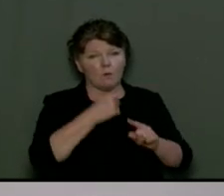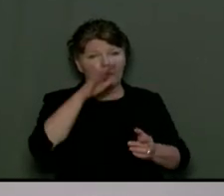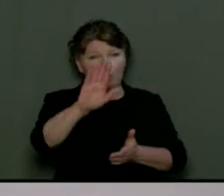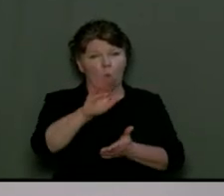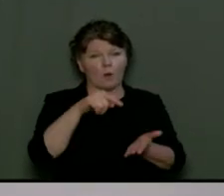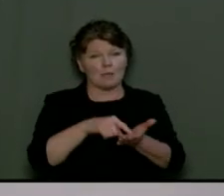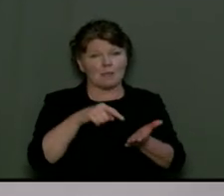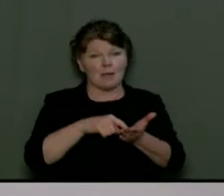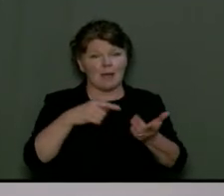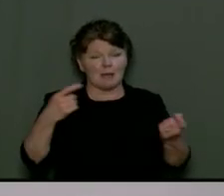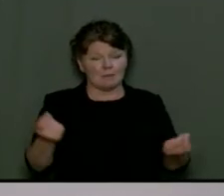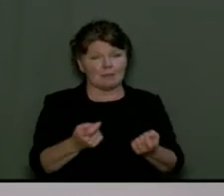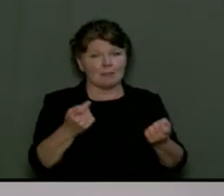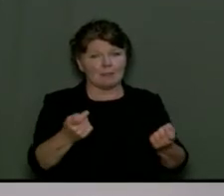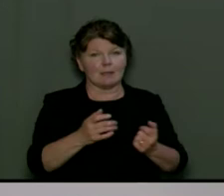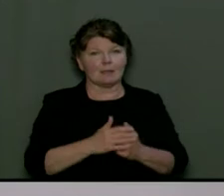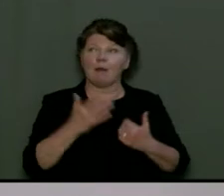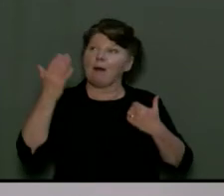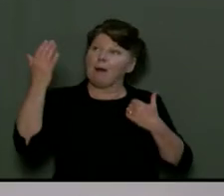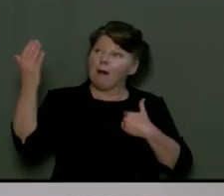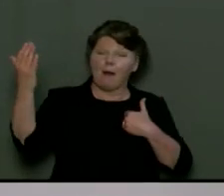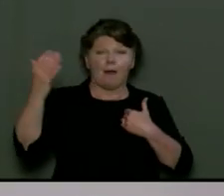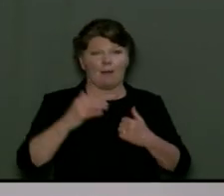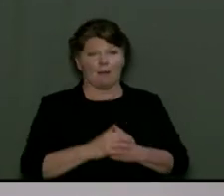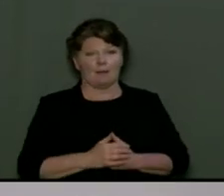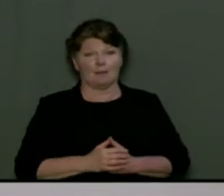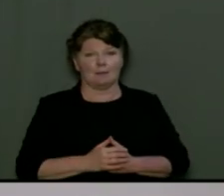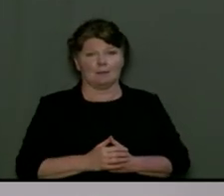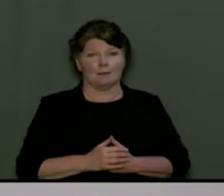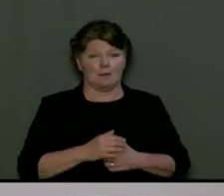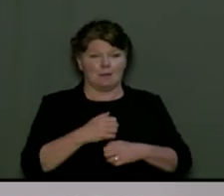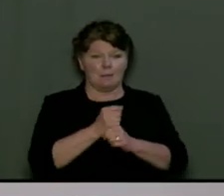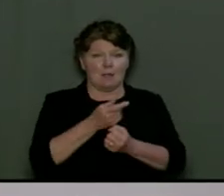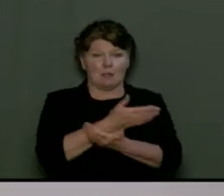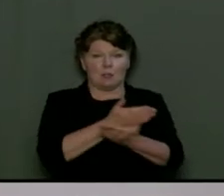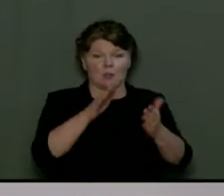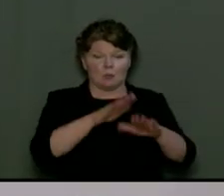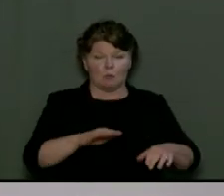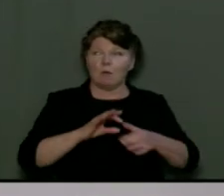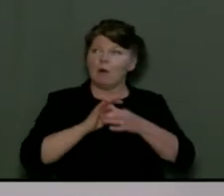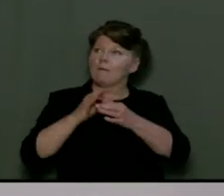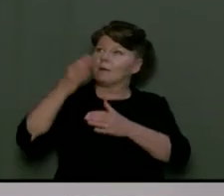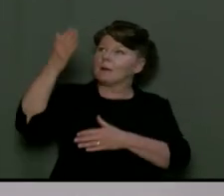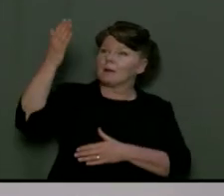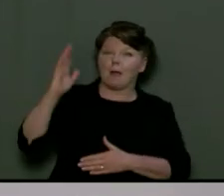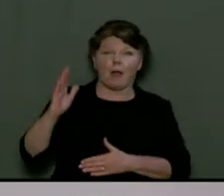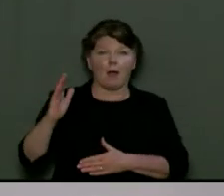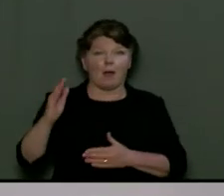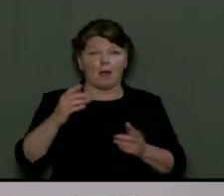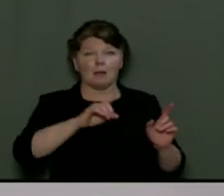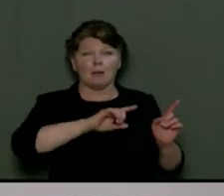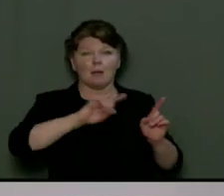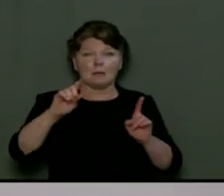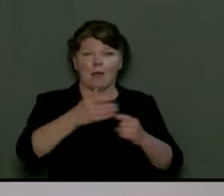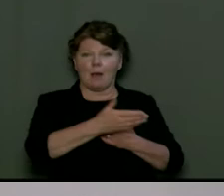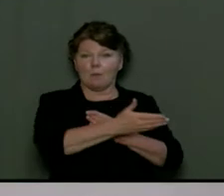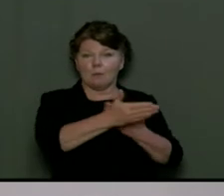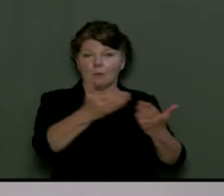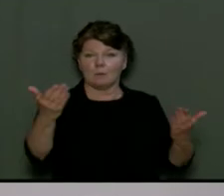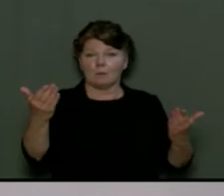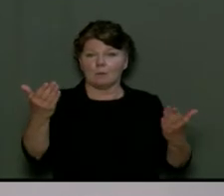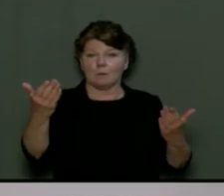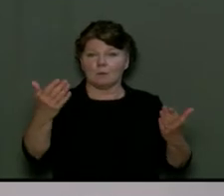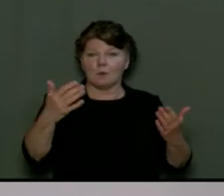of your sin. I am the one who makes you a child of God. Come to me, you who are weary